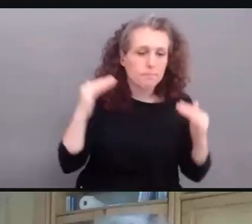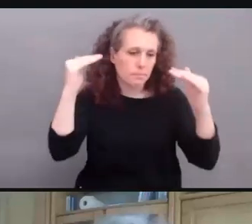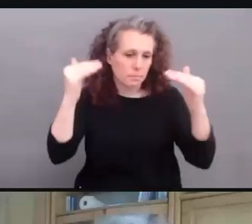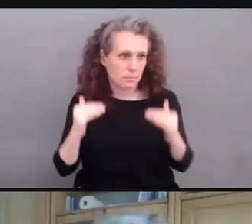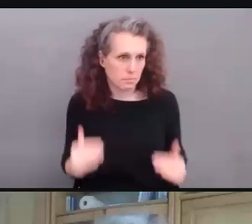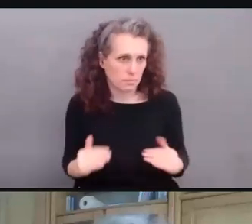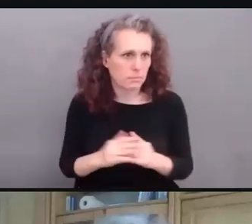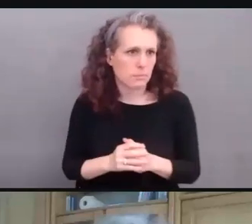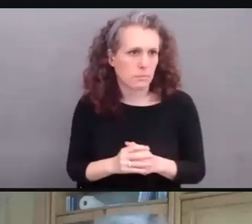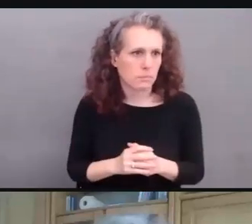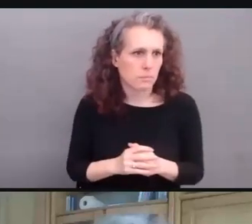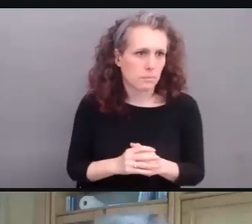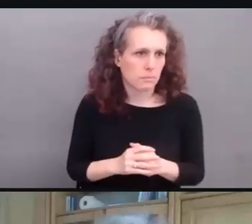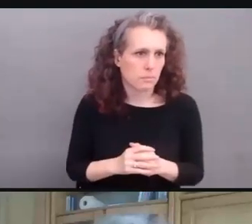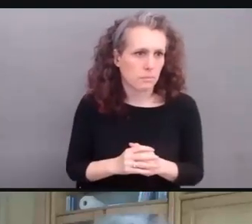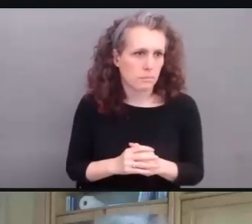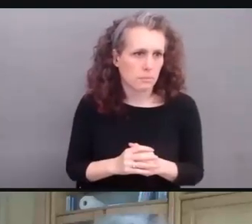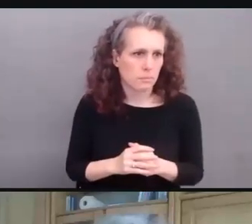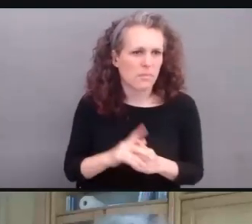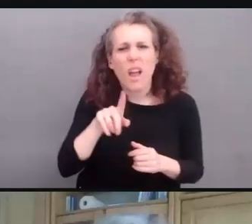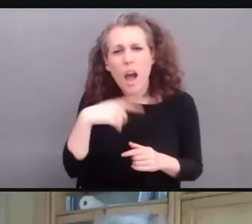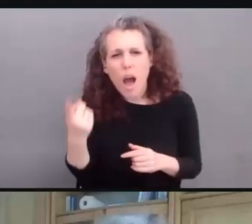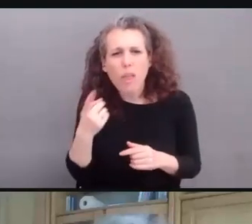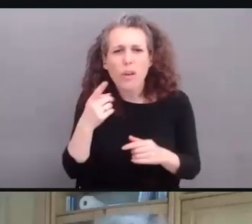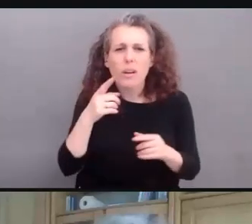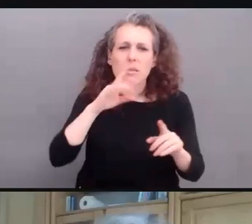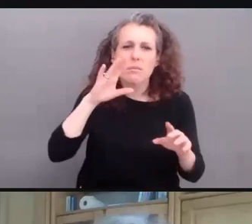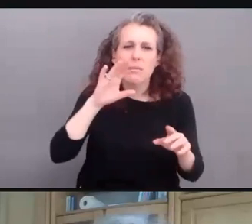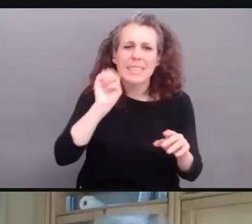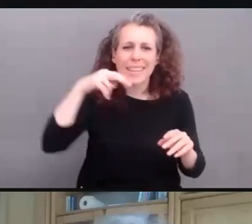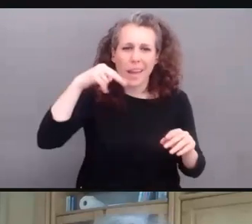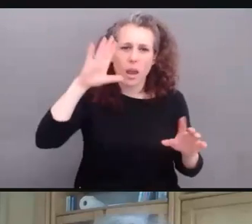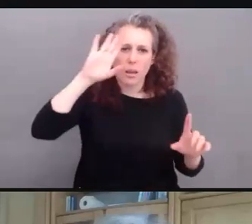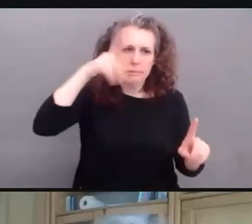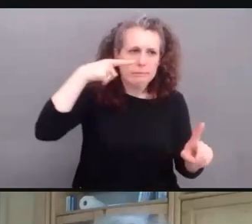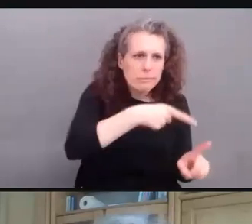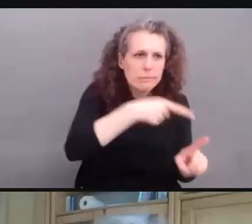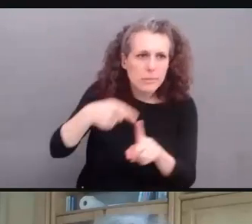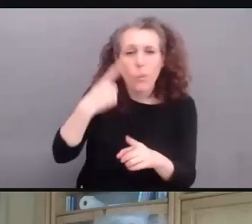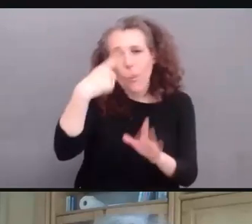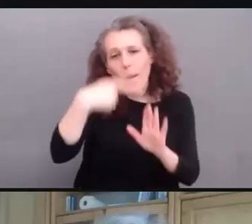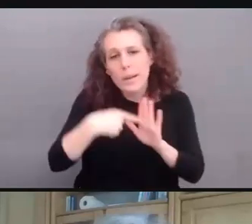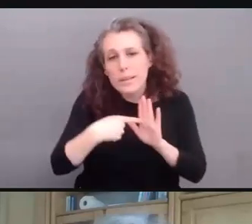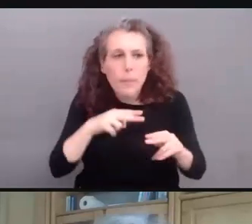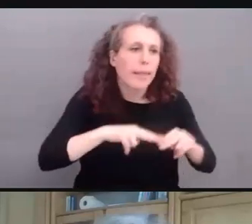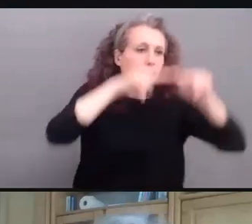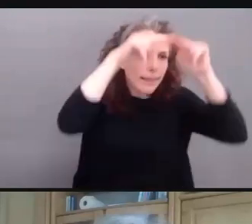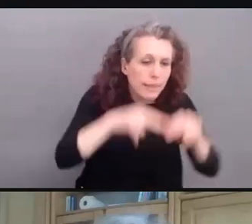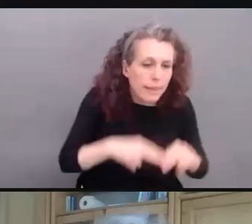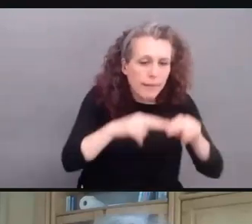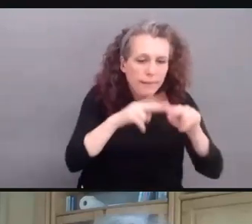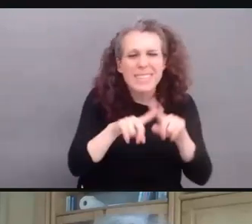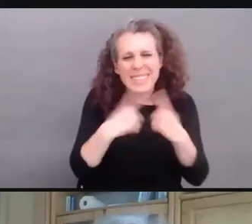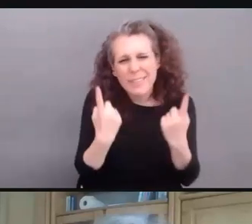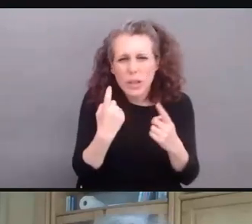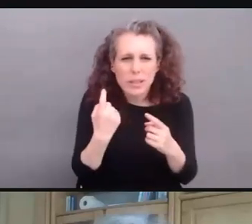on specific ENs, of course, and product-related ENs, such on lifts, for instance, or on other products,